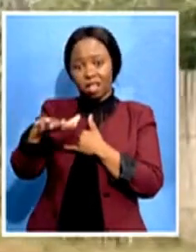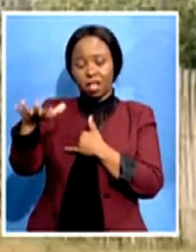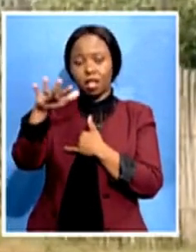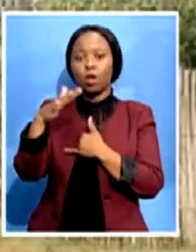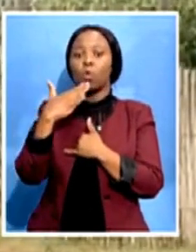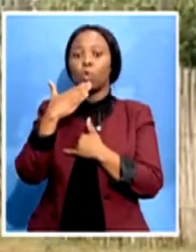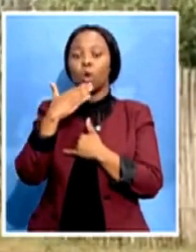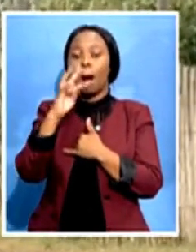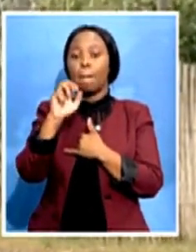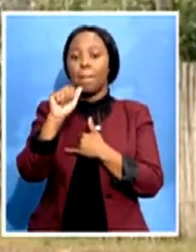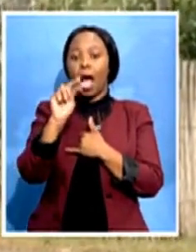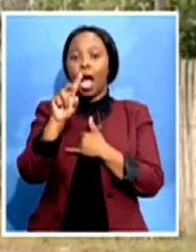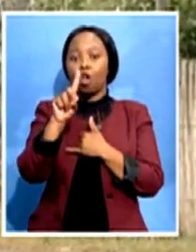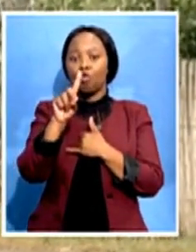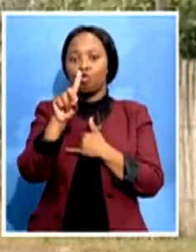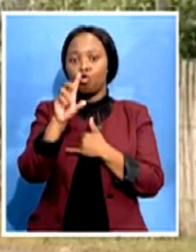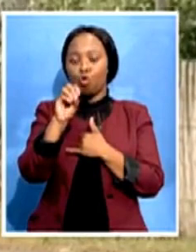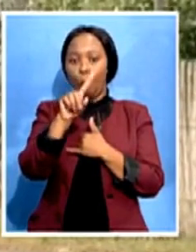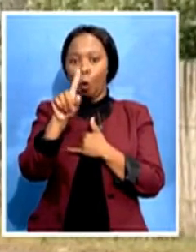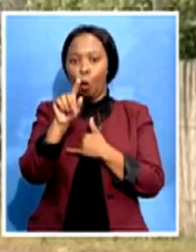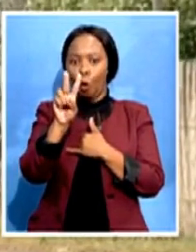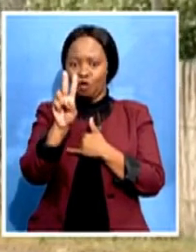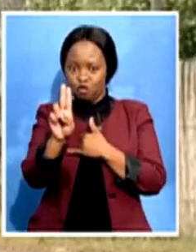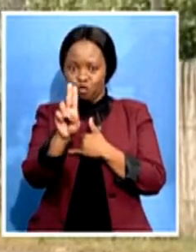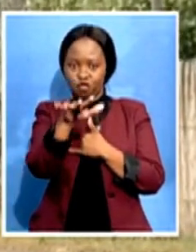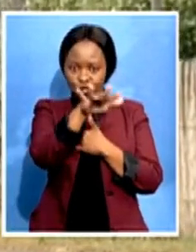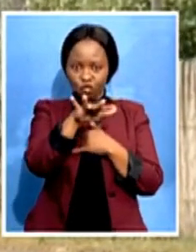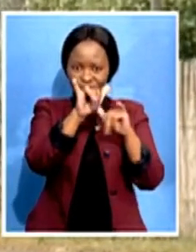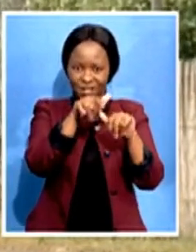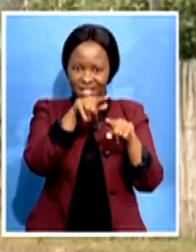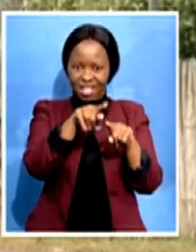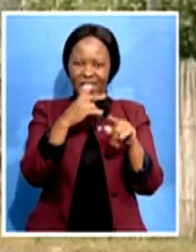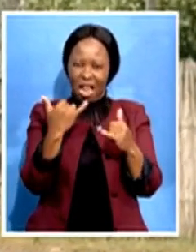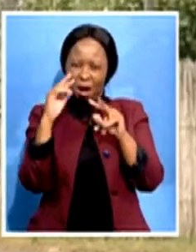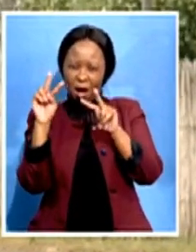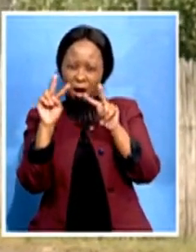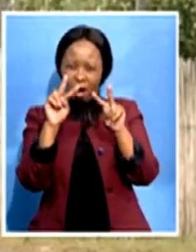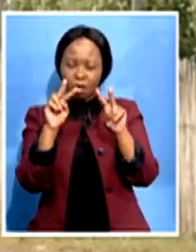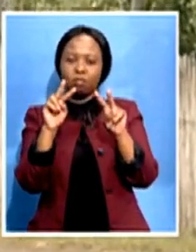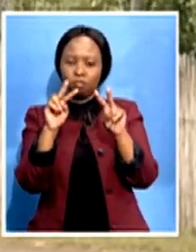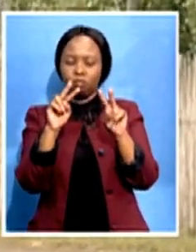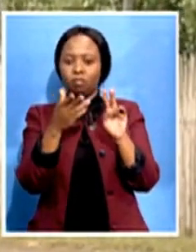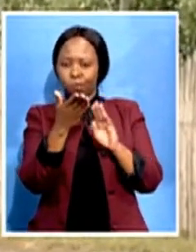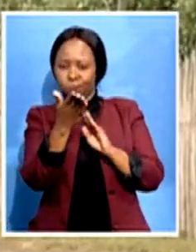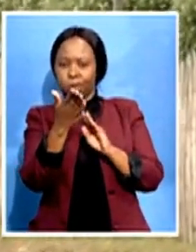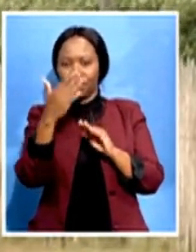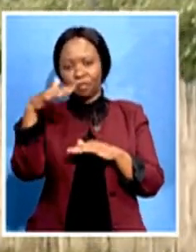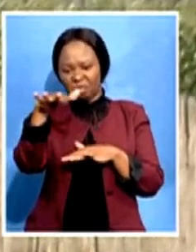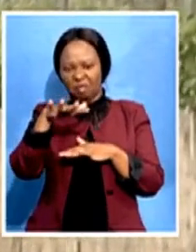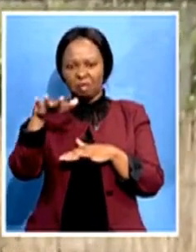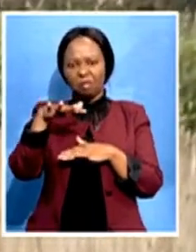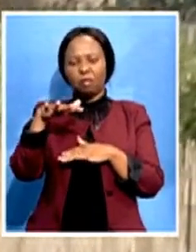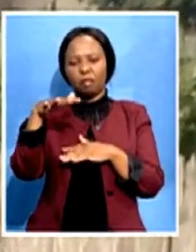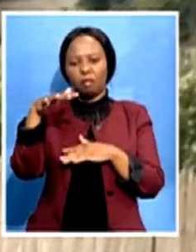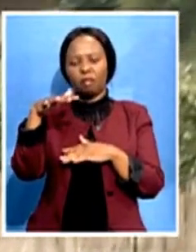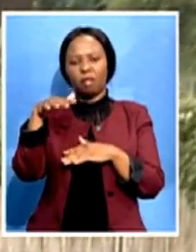this what you see in your visuals is Enyogeni Palace. This palace, Desiree, is where most of the activities